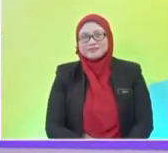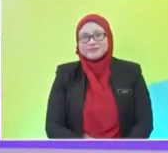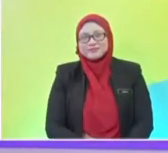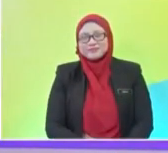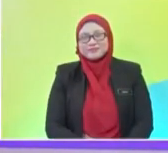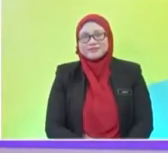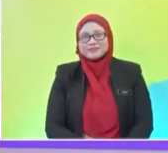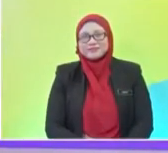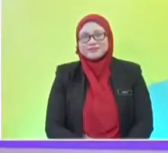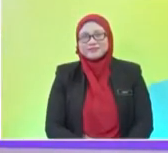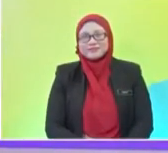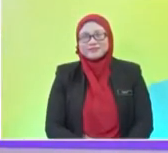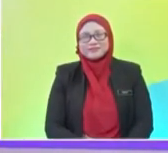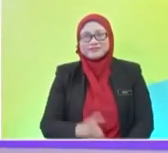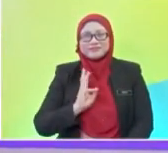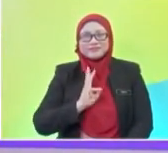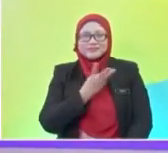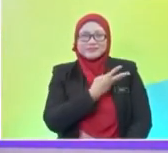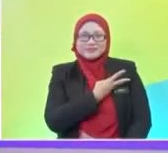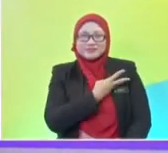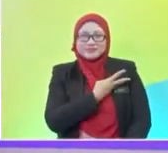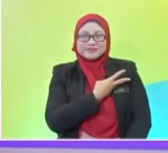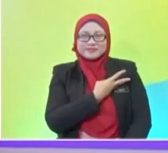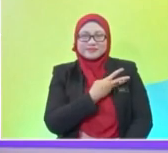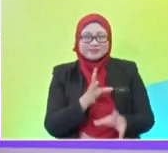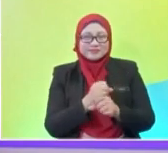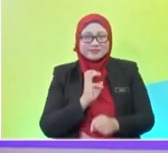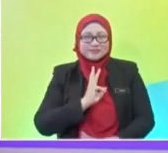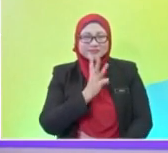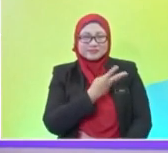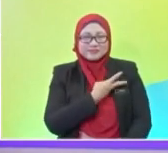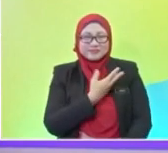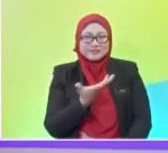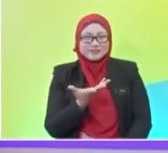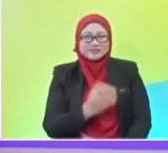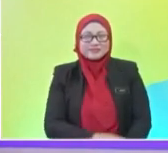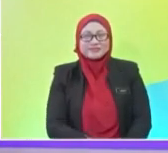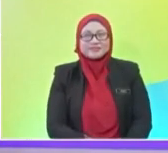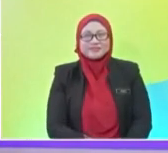We. We. Okay.